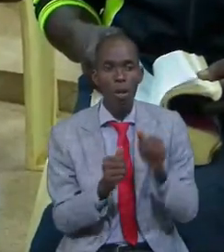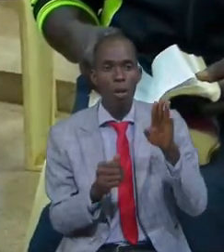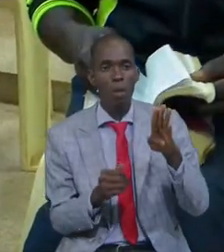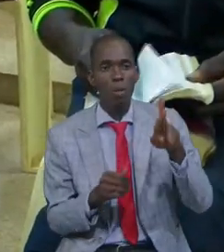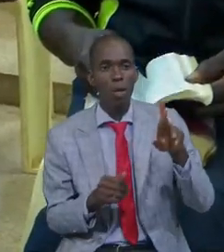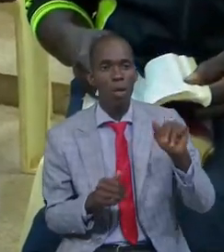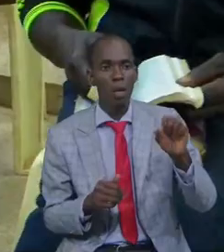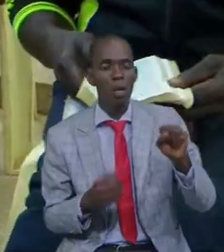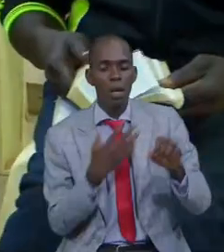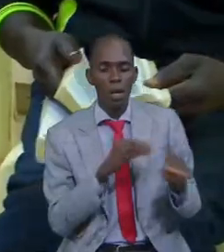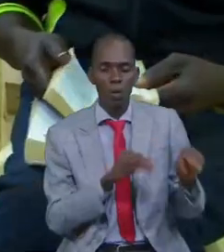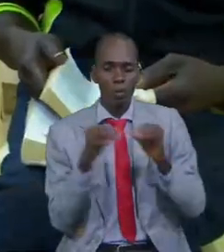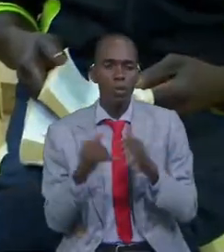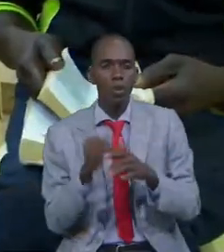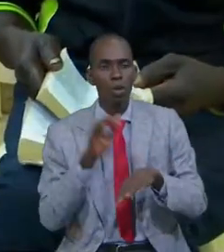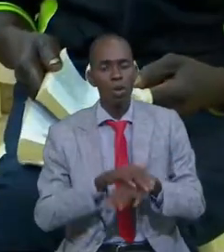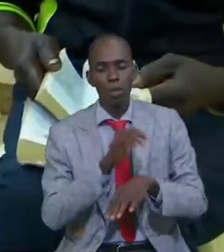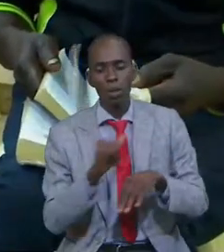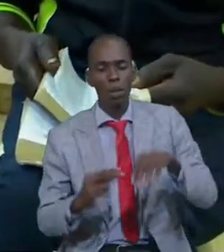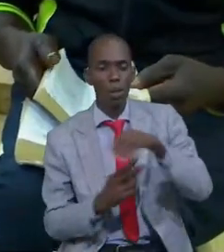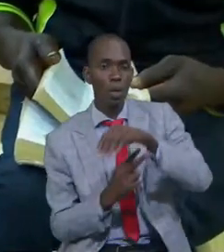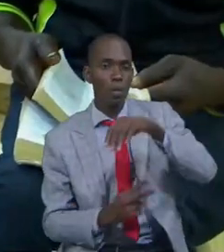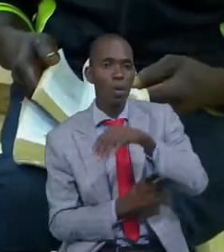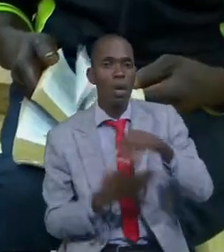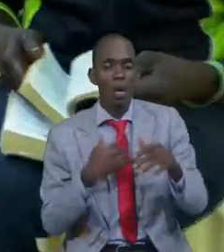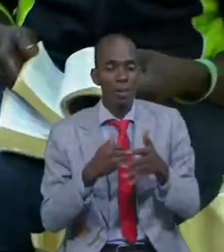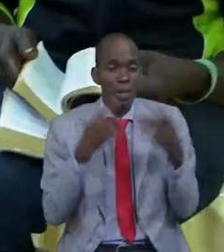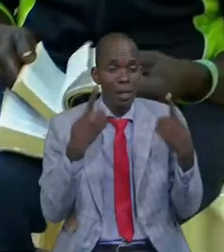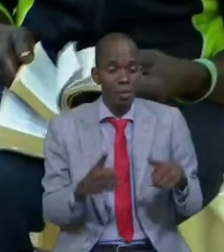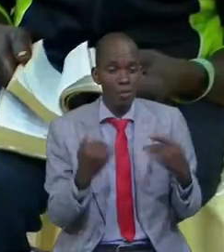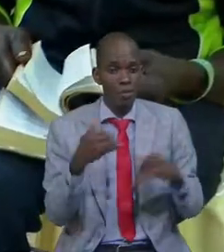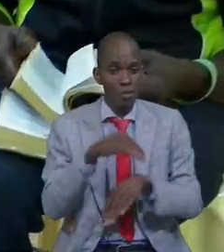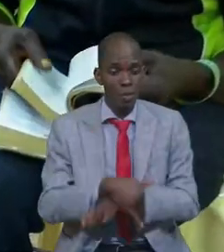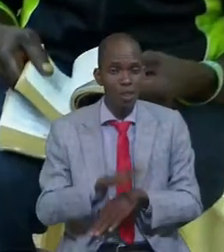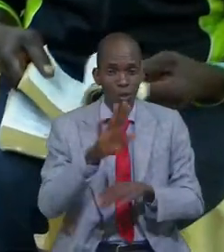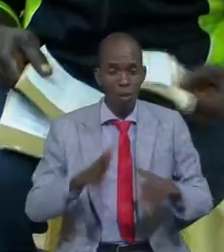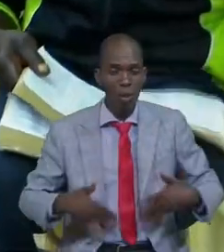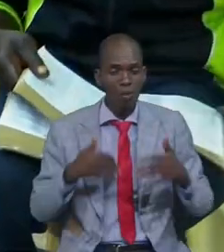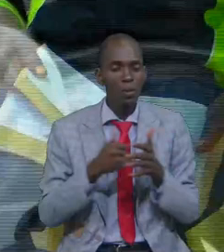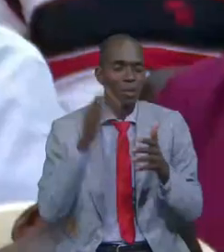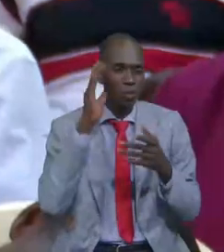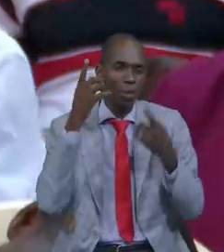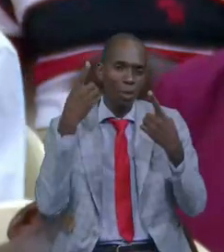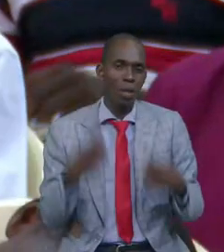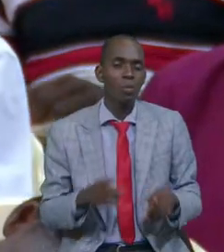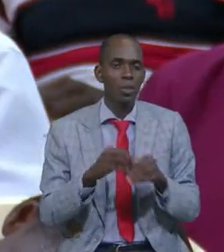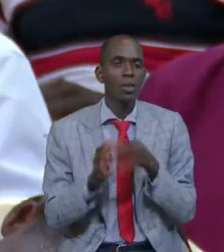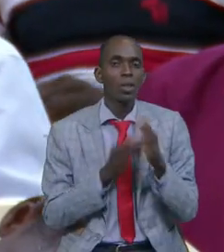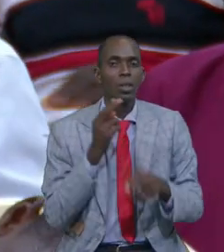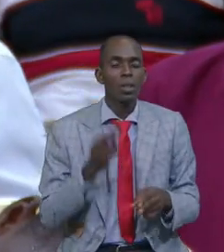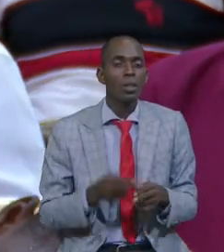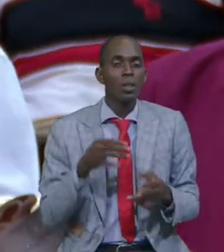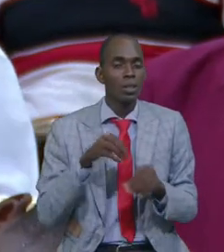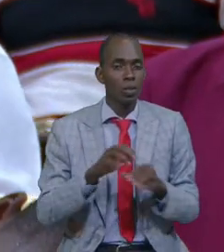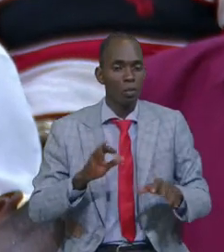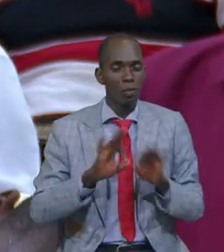pole, and it came to pass. Tonight in your life, it will come to pass. In your family, it will